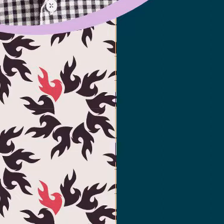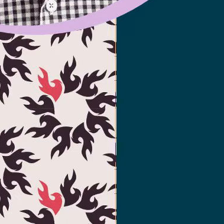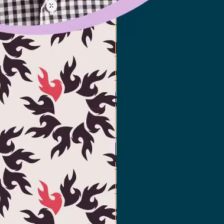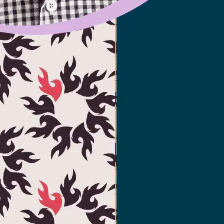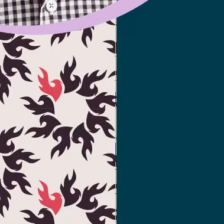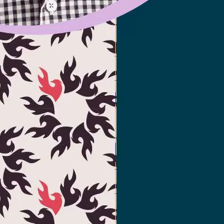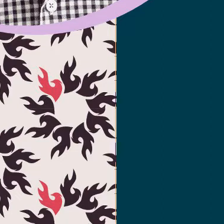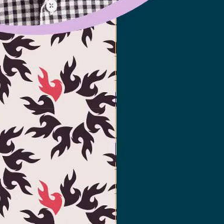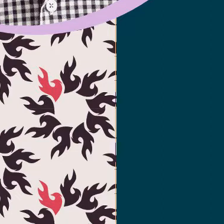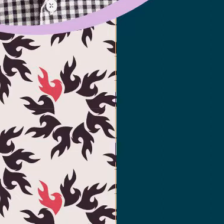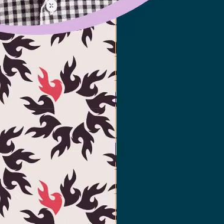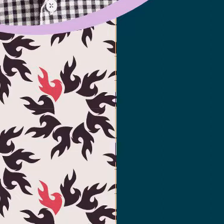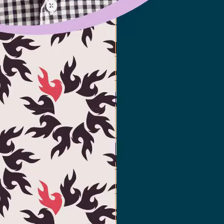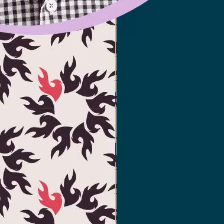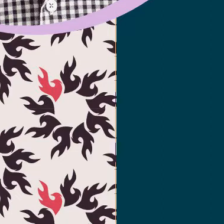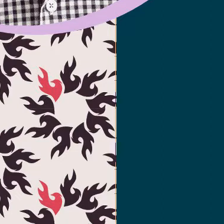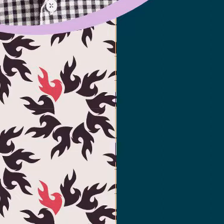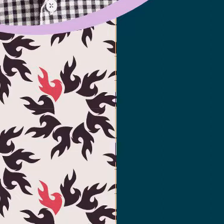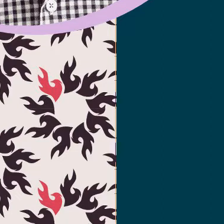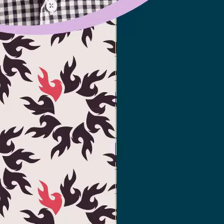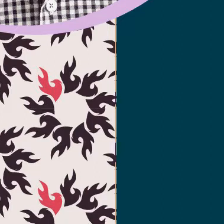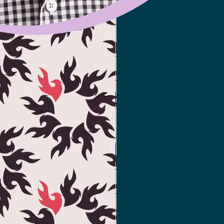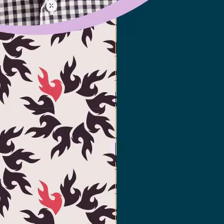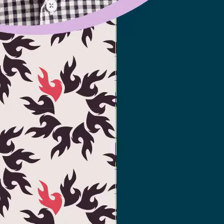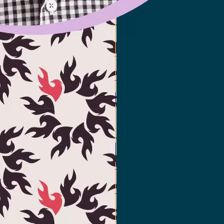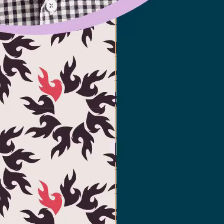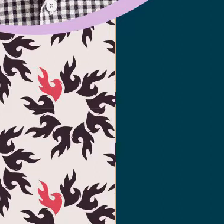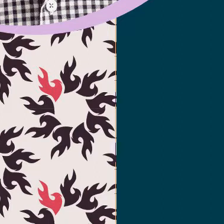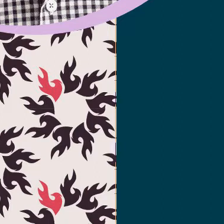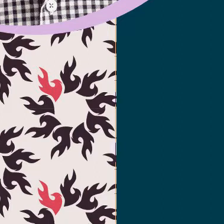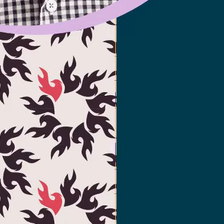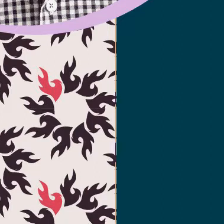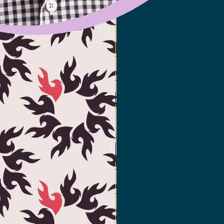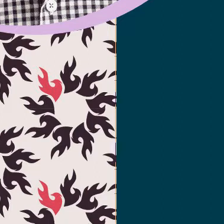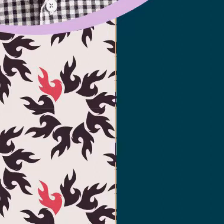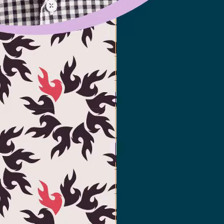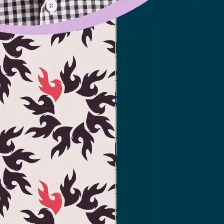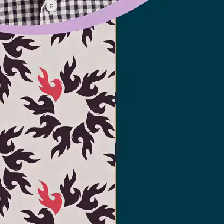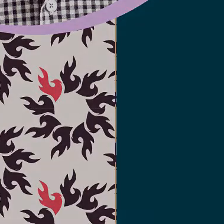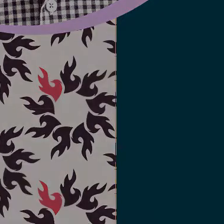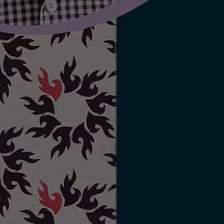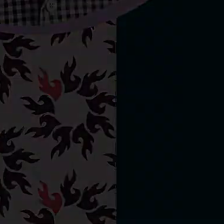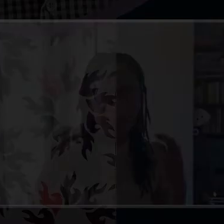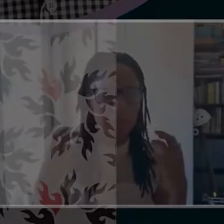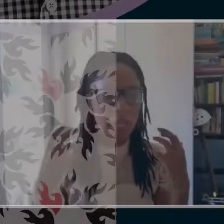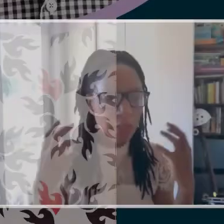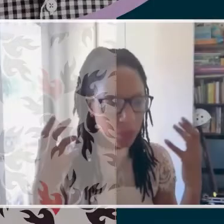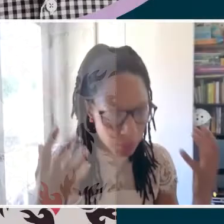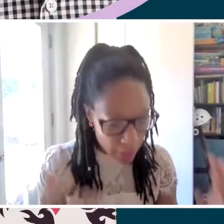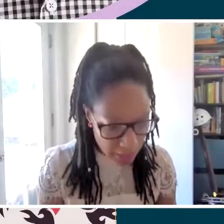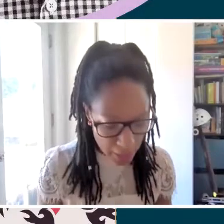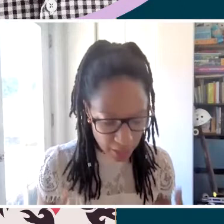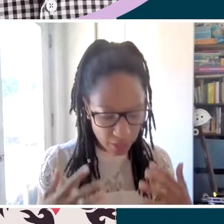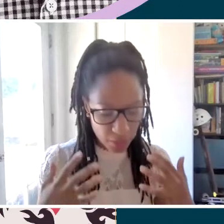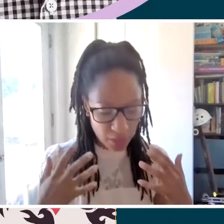of Superheroes, came out in July 2022. I really want to encourage you all to pick up this book. Tim, can